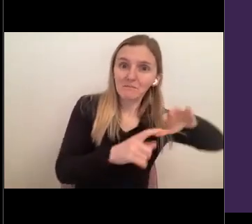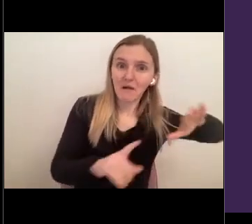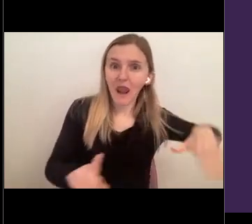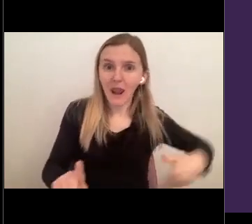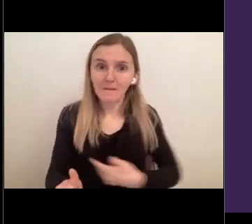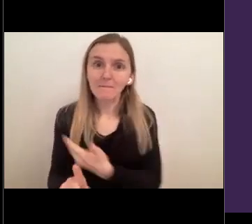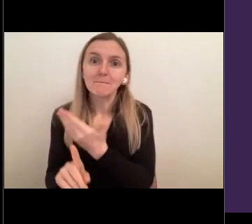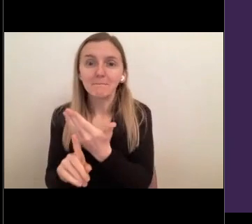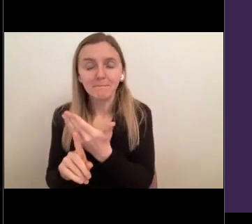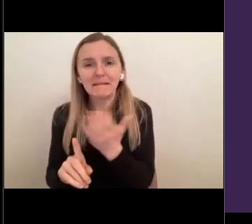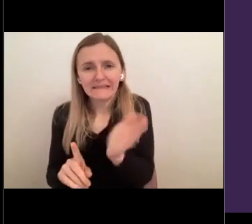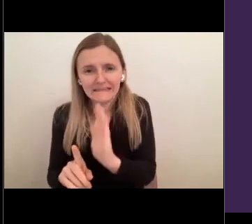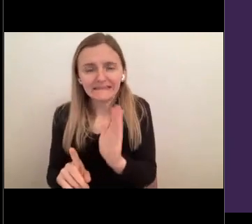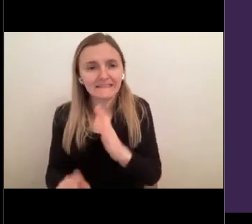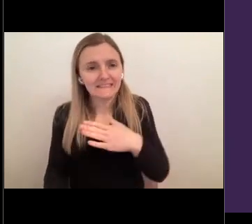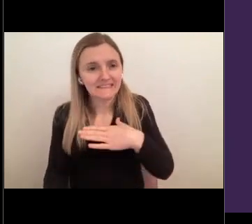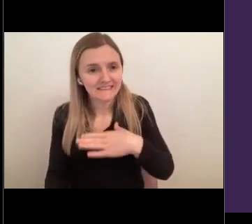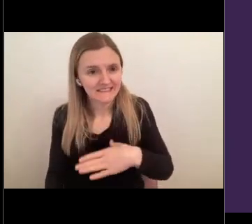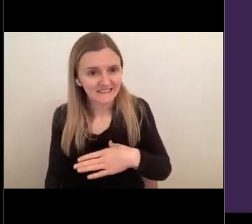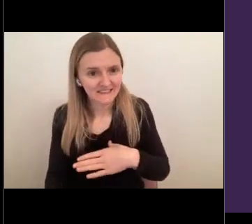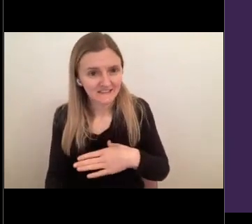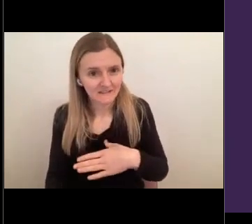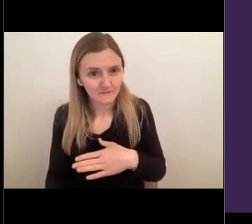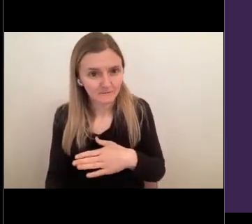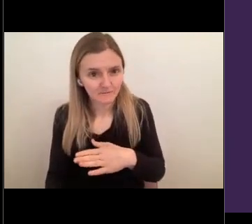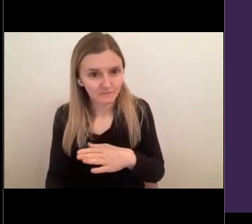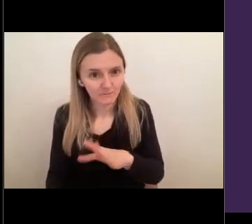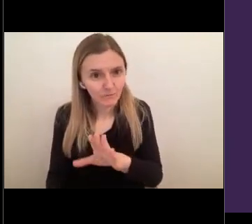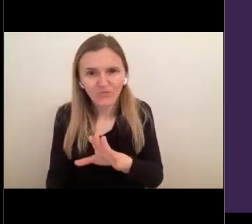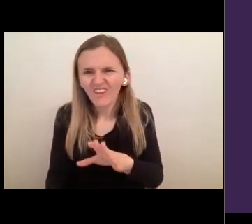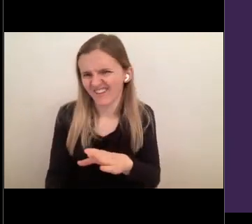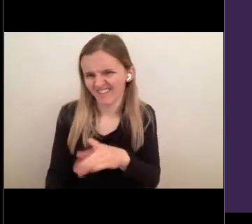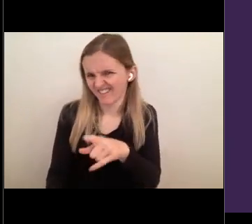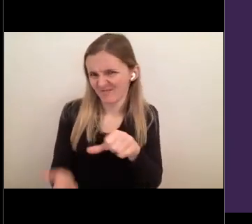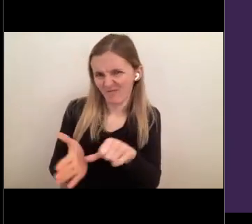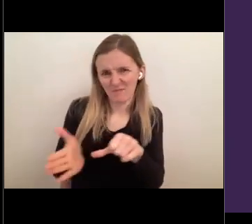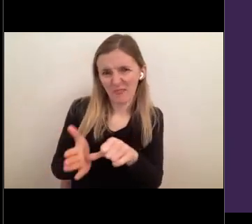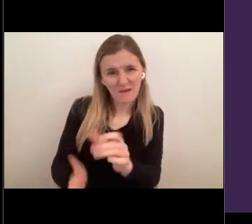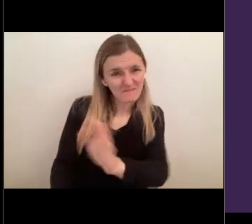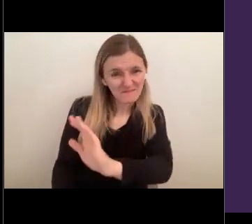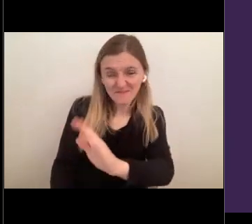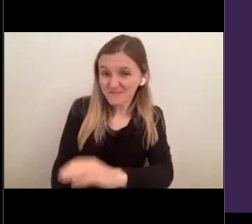of saying, well, no, it's not a difficulty that you have.